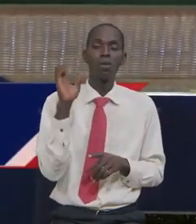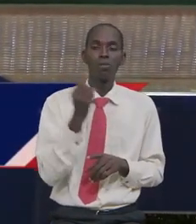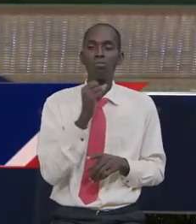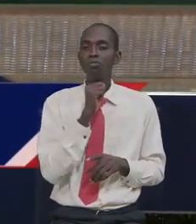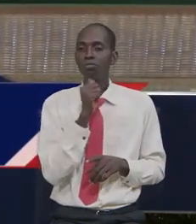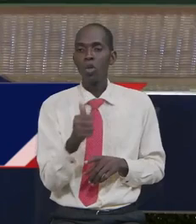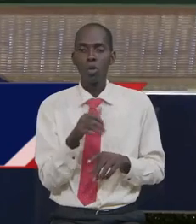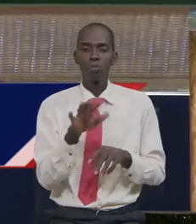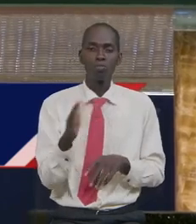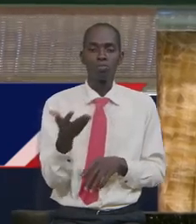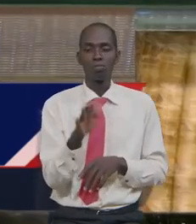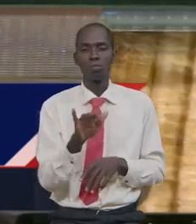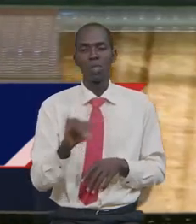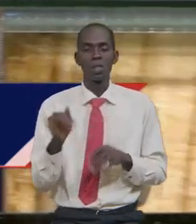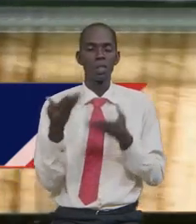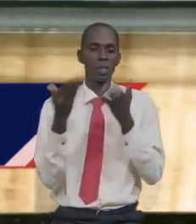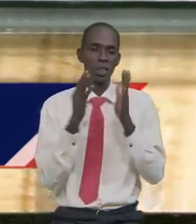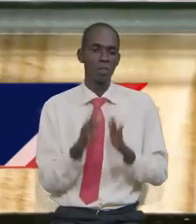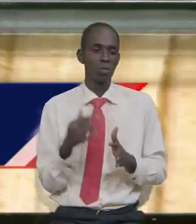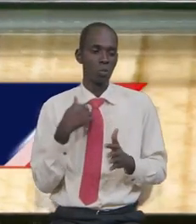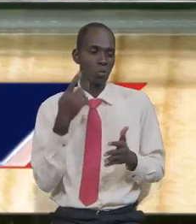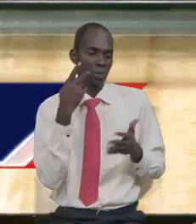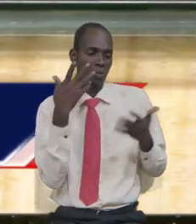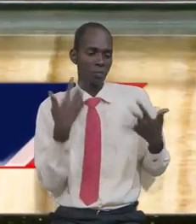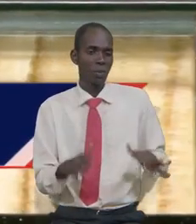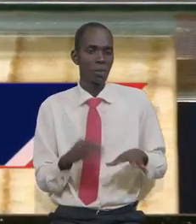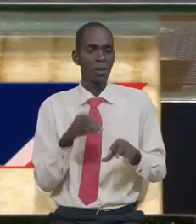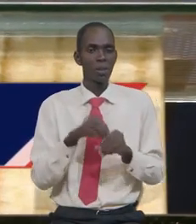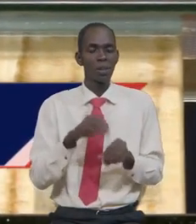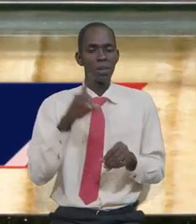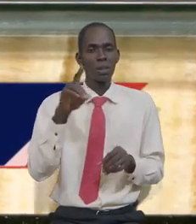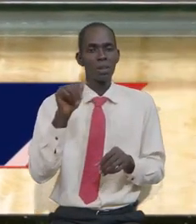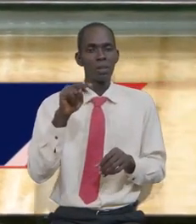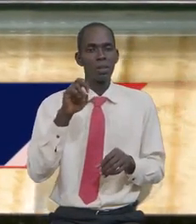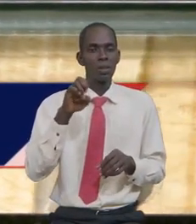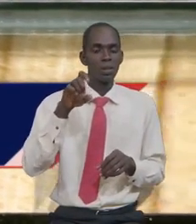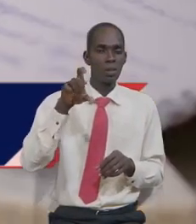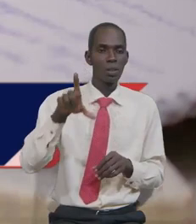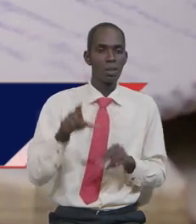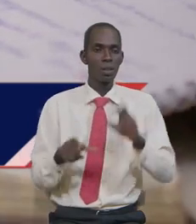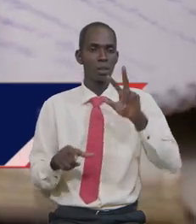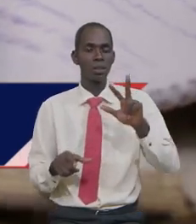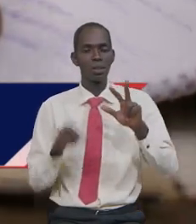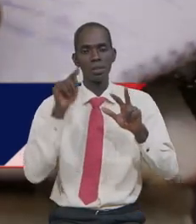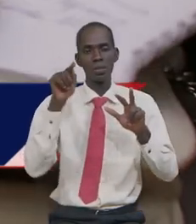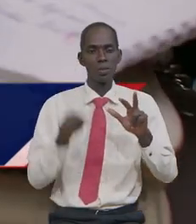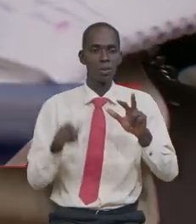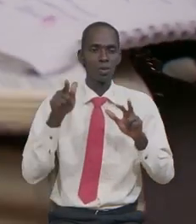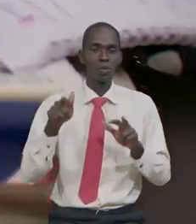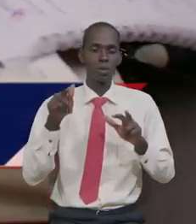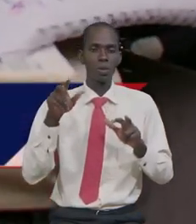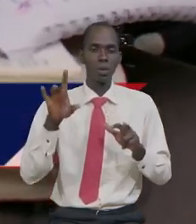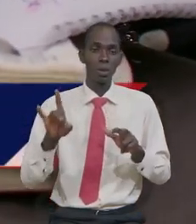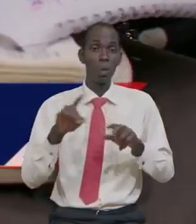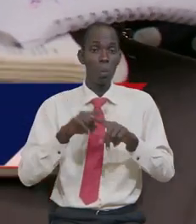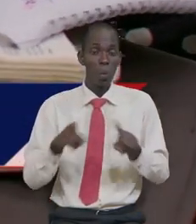uncompromising servants. We've read already chapter 3, verse 28 of Daniel. Let's look at Daniel chapter 6. We're